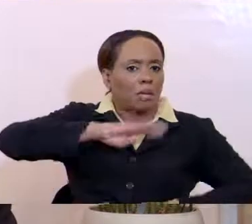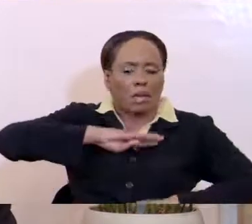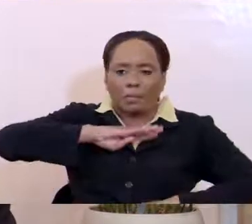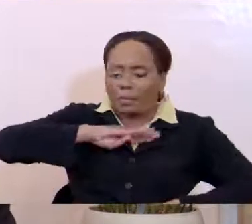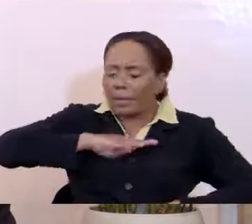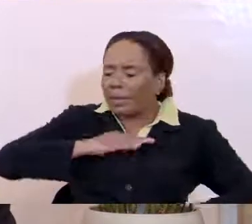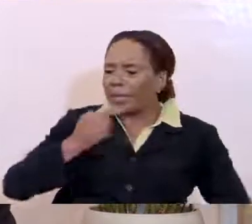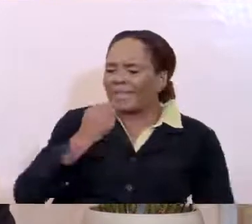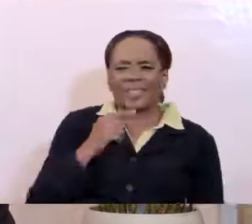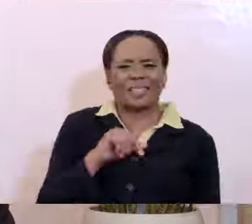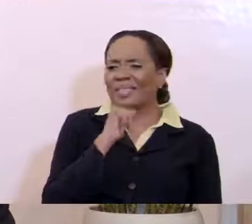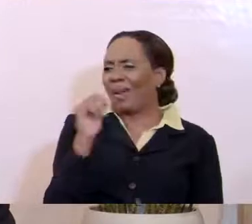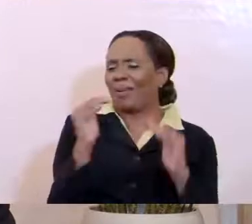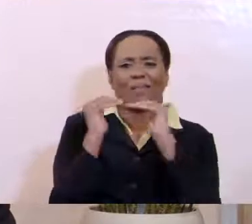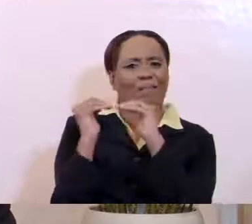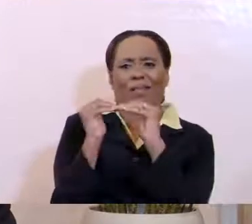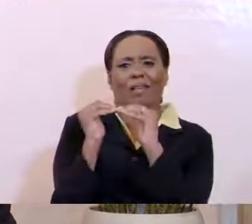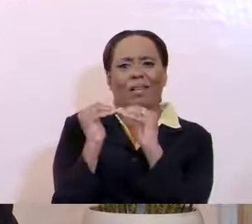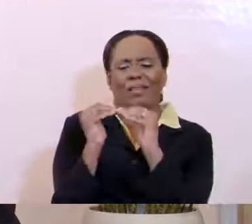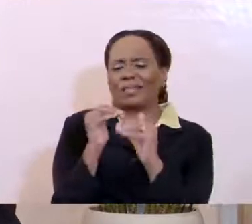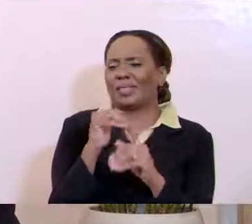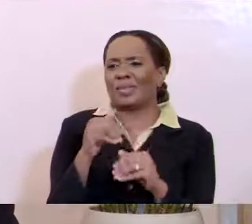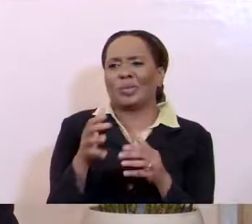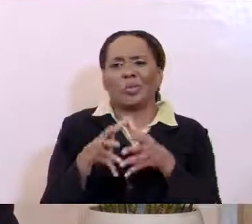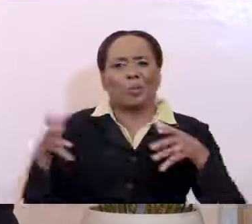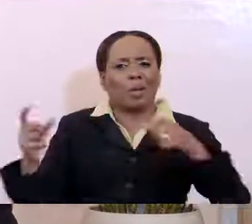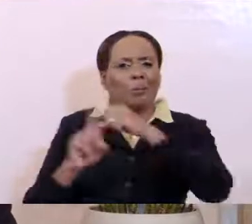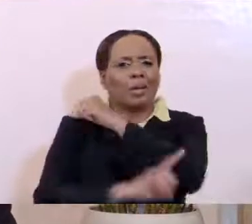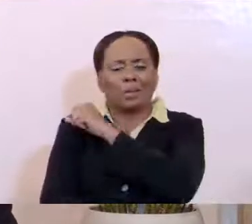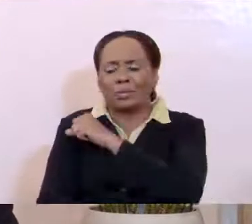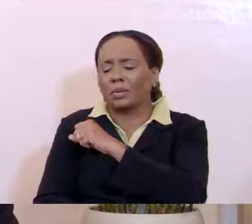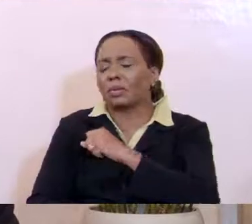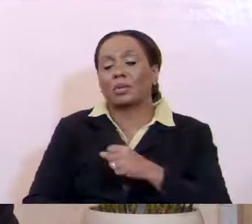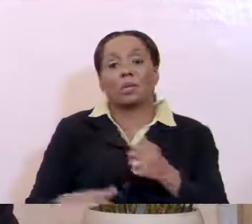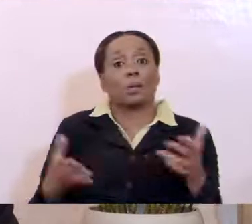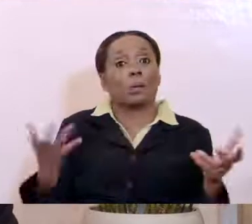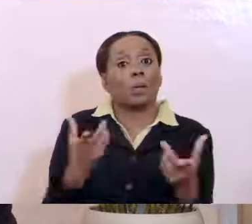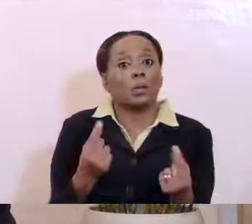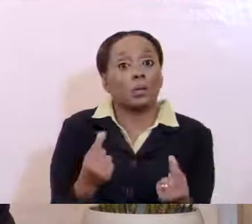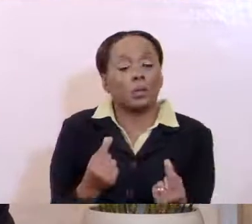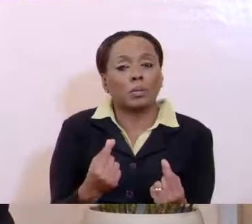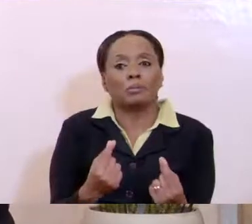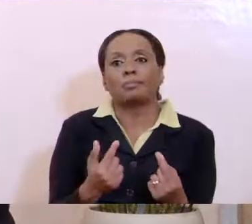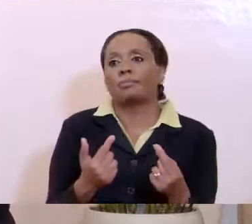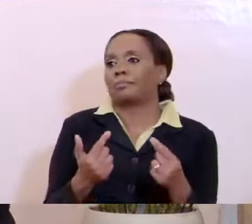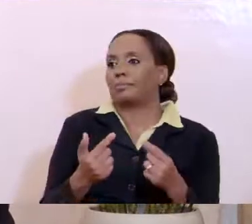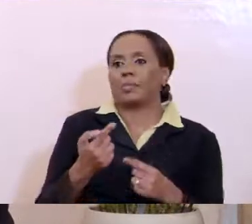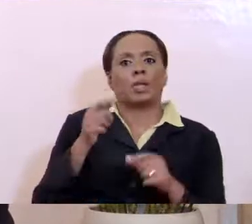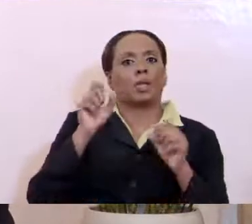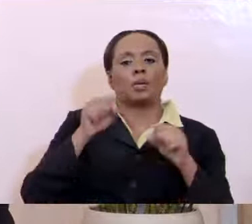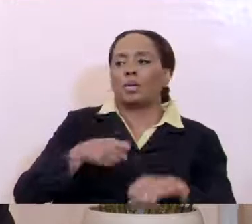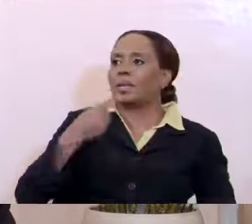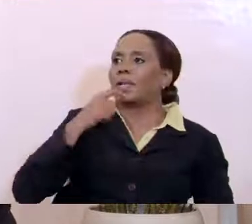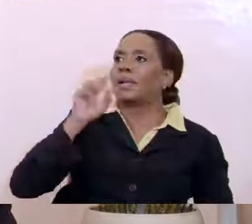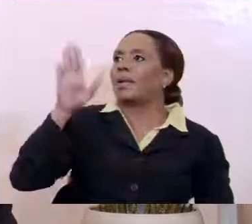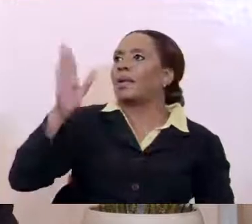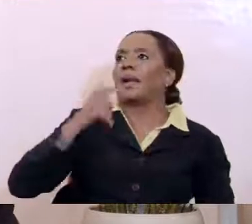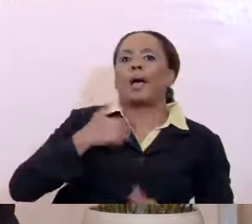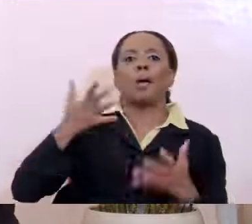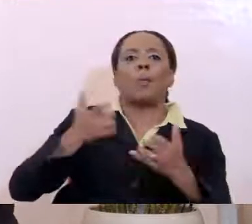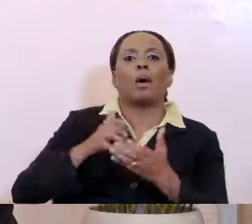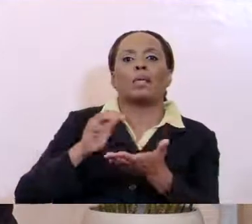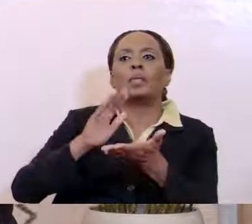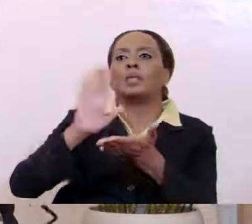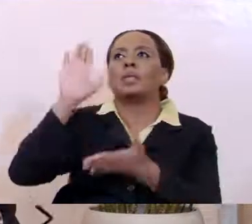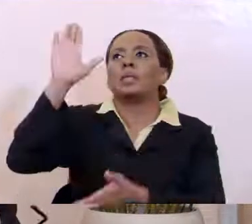they consider the sentence to be excessive, then there are clear mechanisms in law. You can appeal. And the appeal